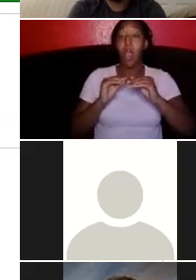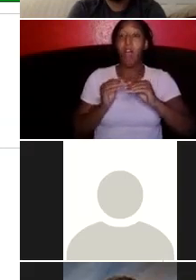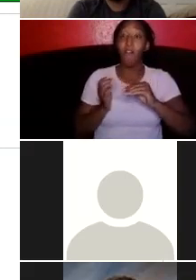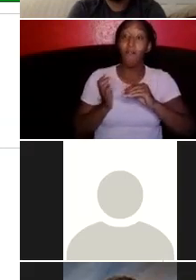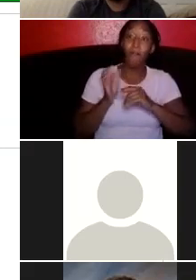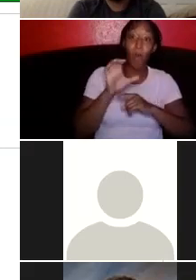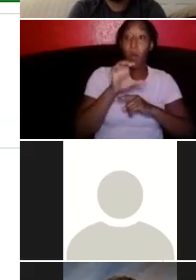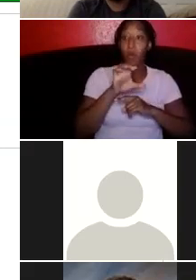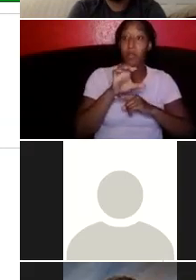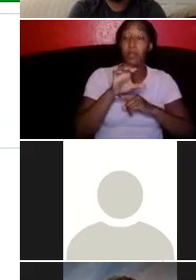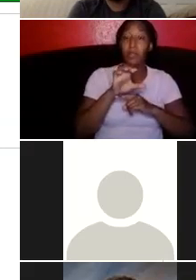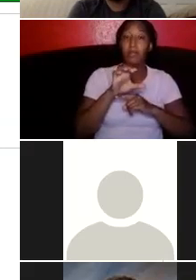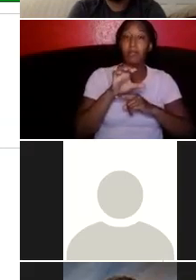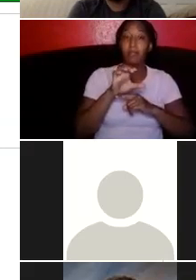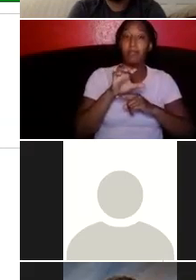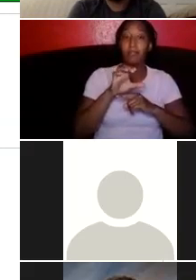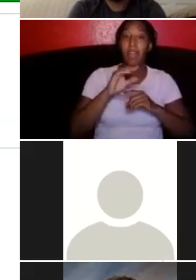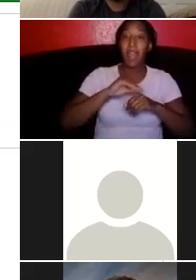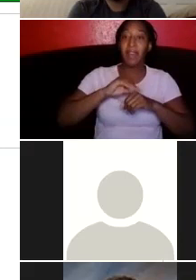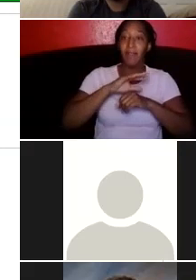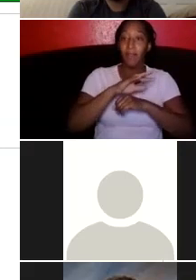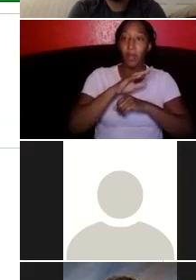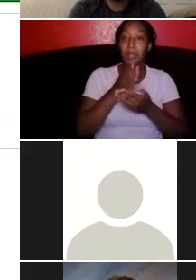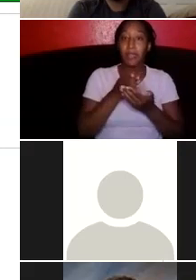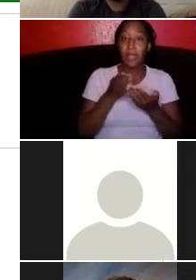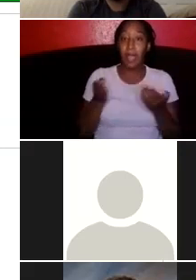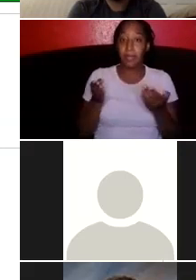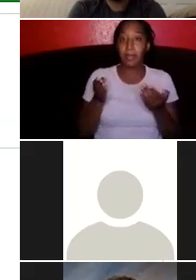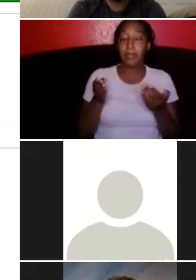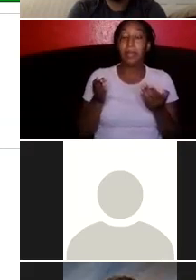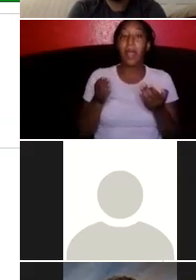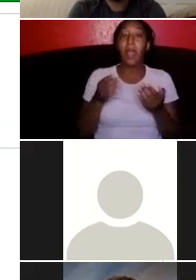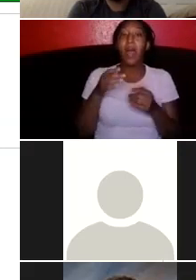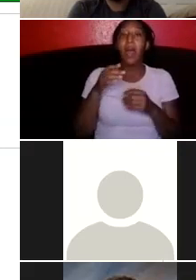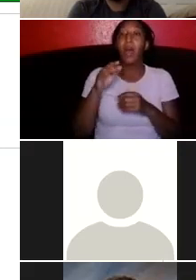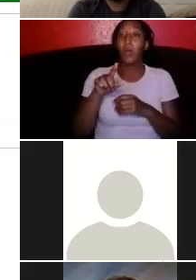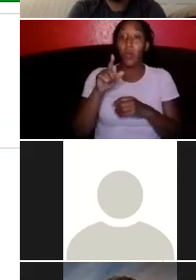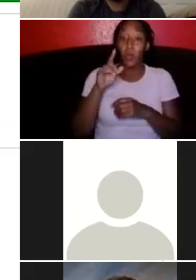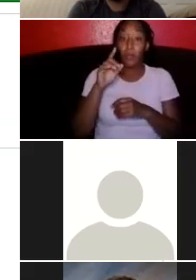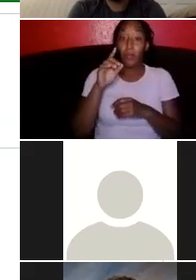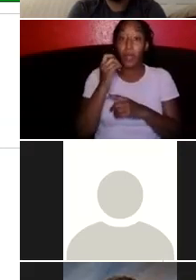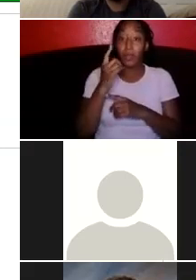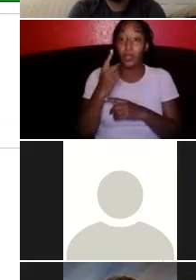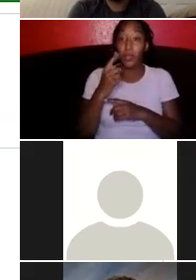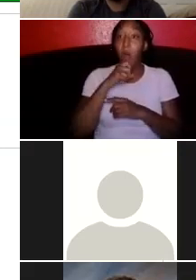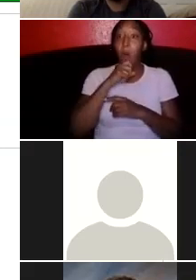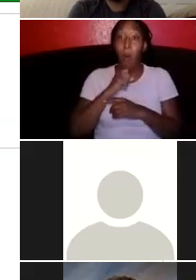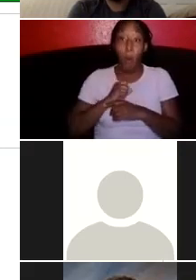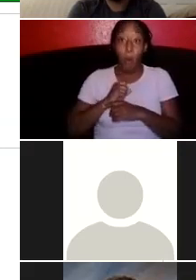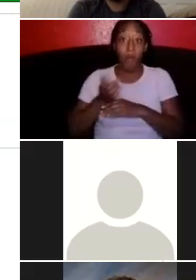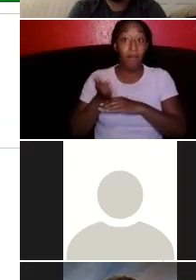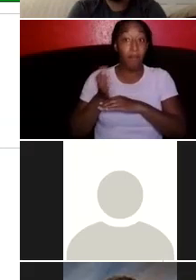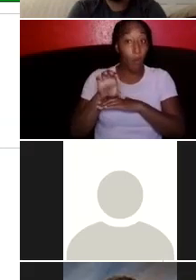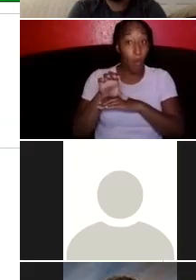our old formulas for circular motion are relevant for, can